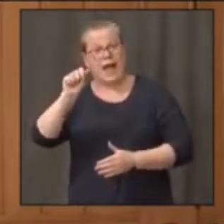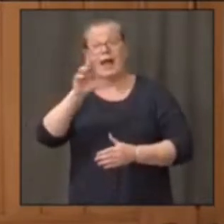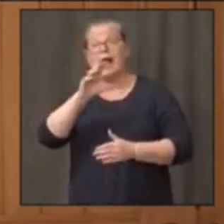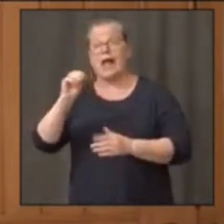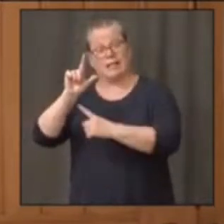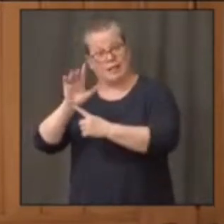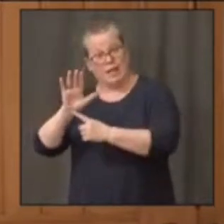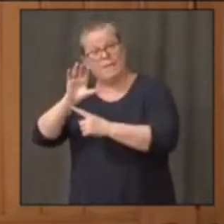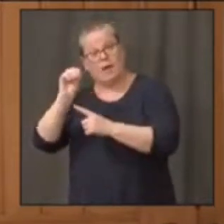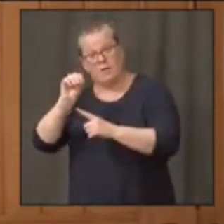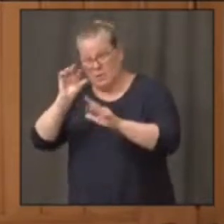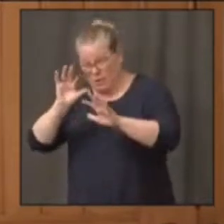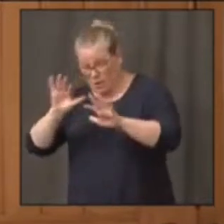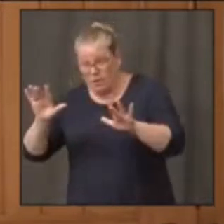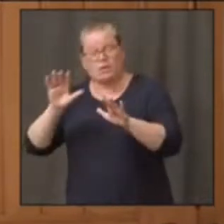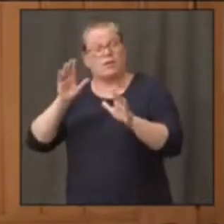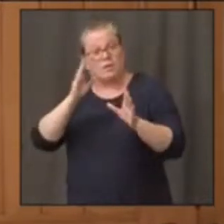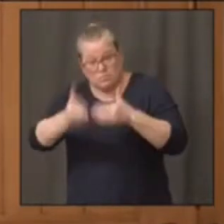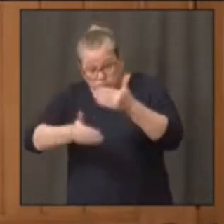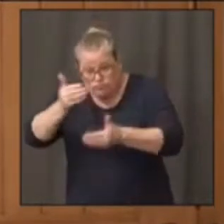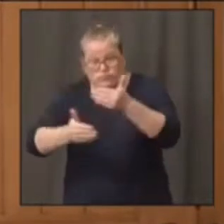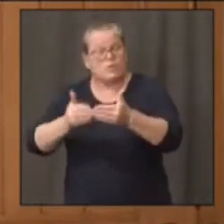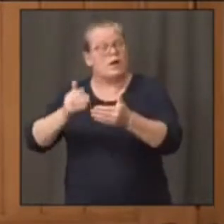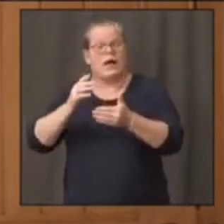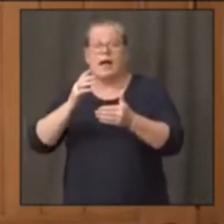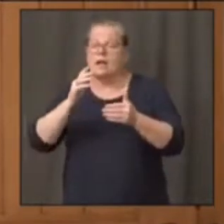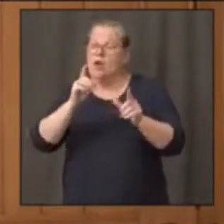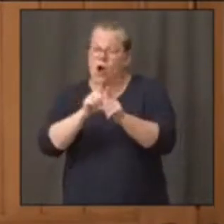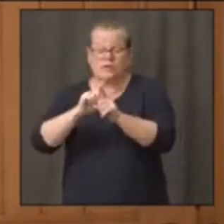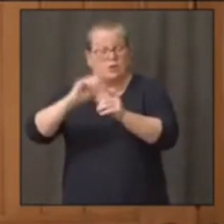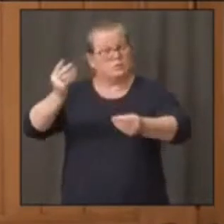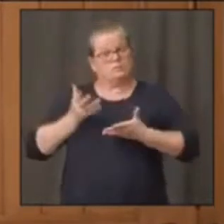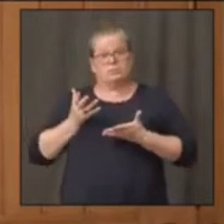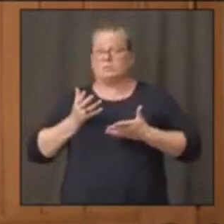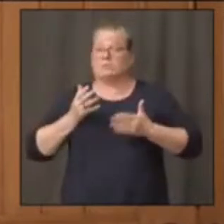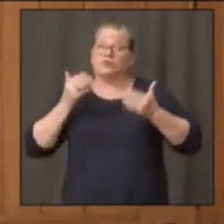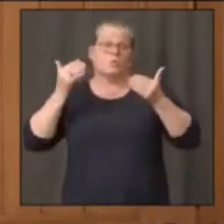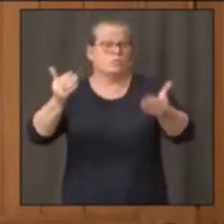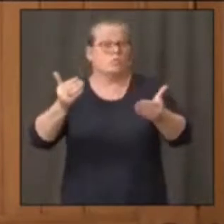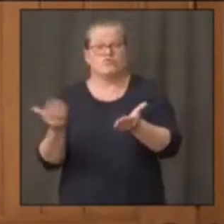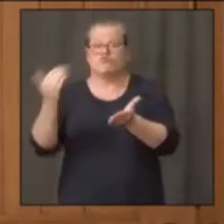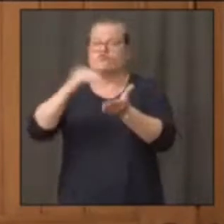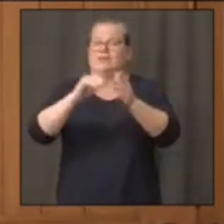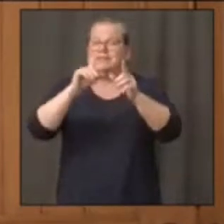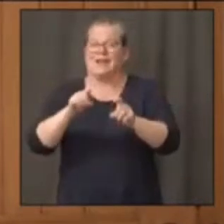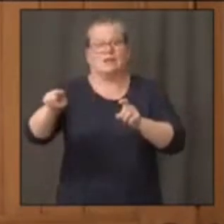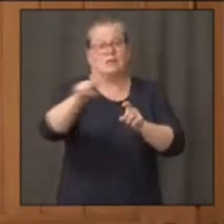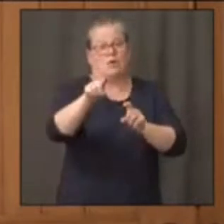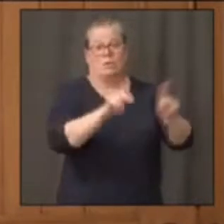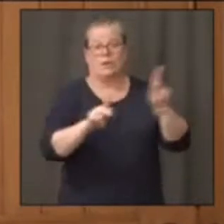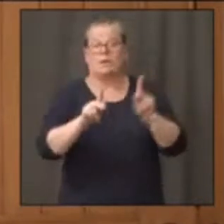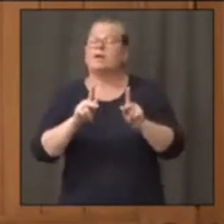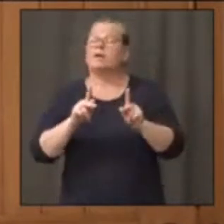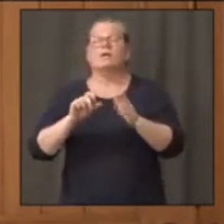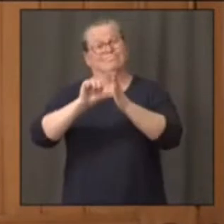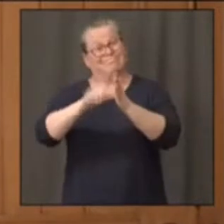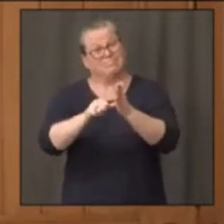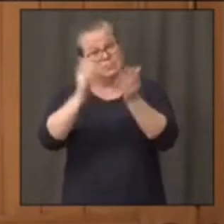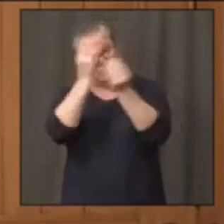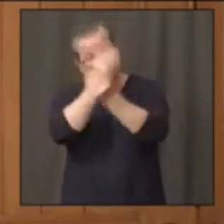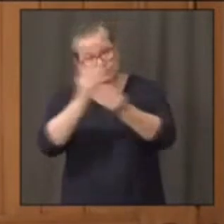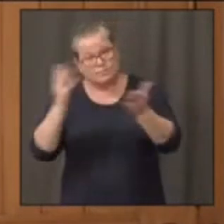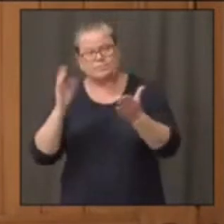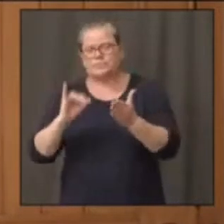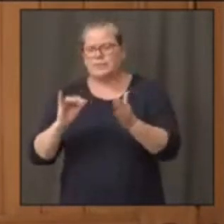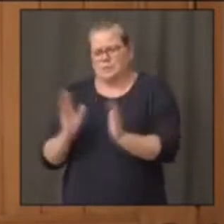governor said, having all those individuals retested. Most important message here for the general public, though, is this is a very small